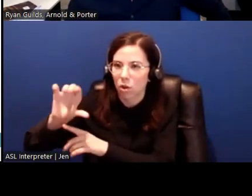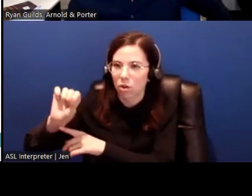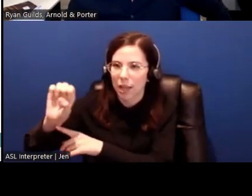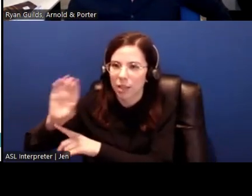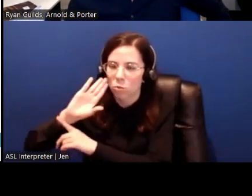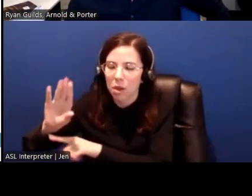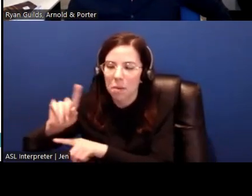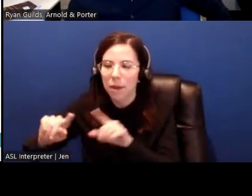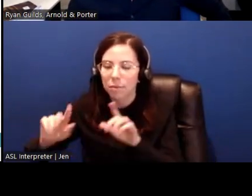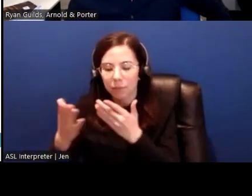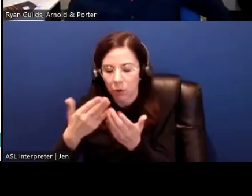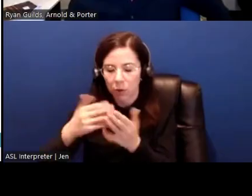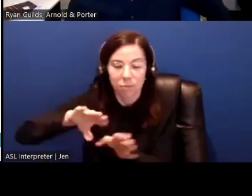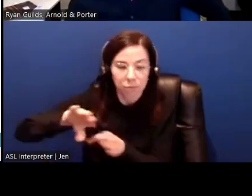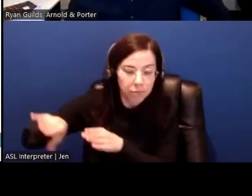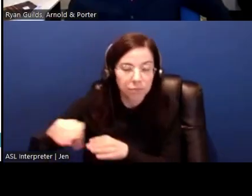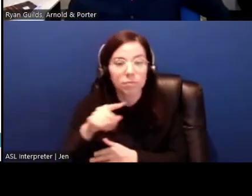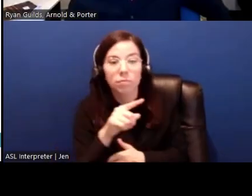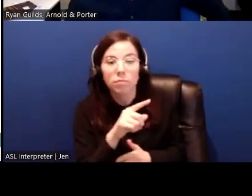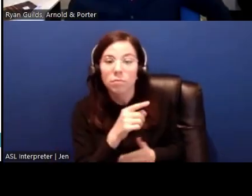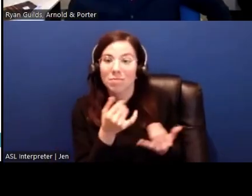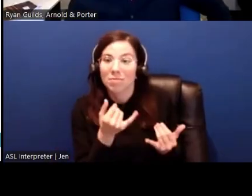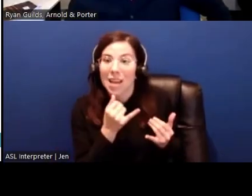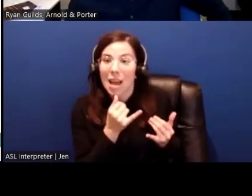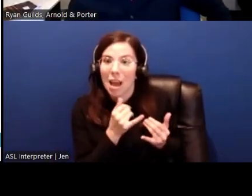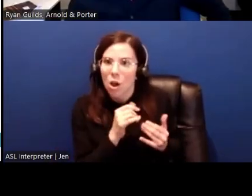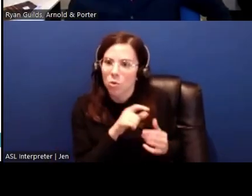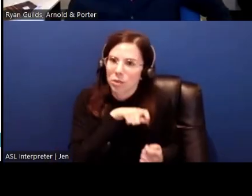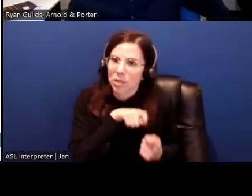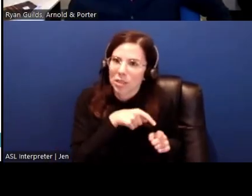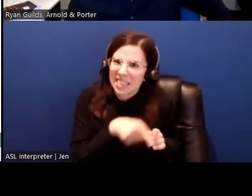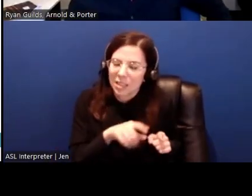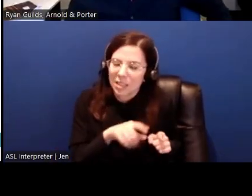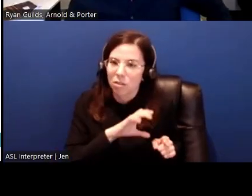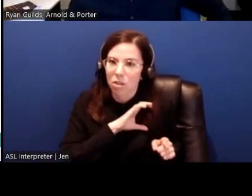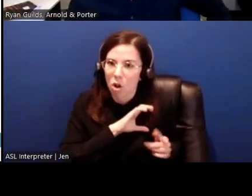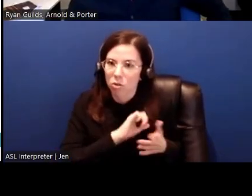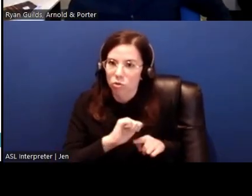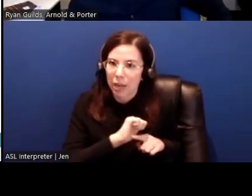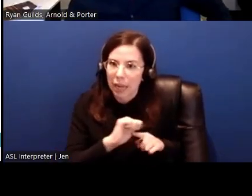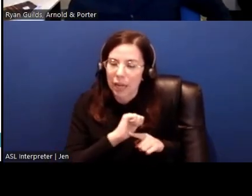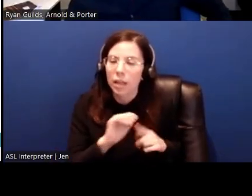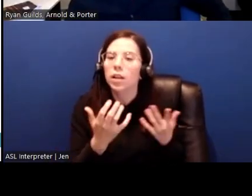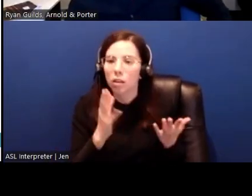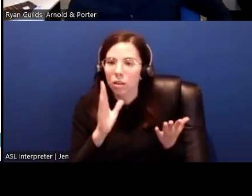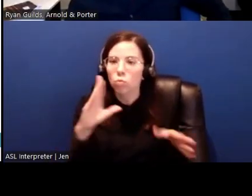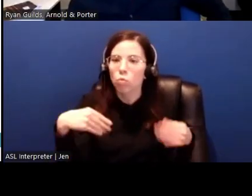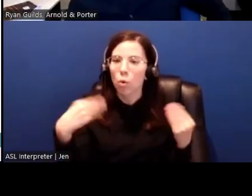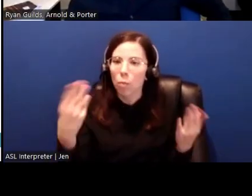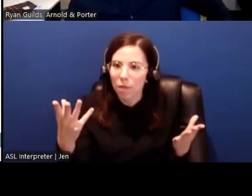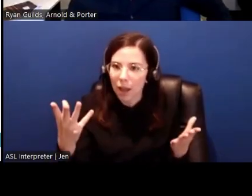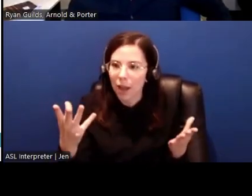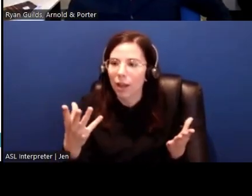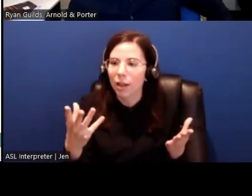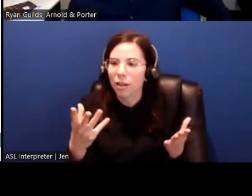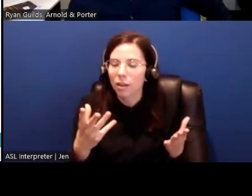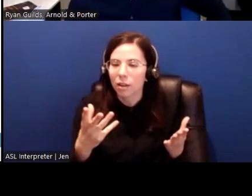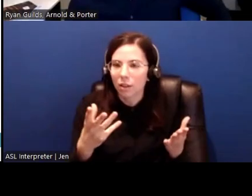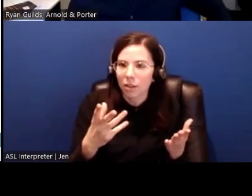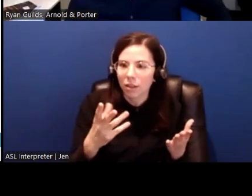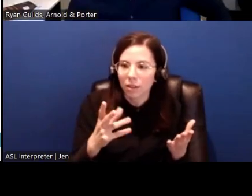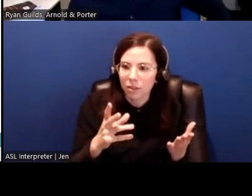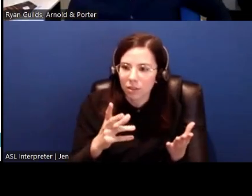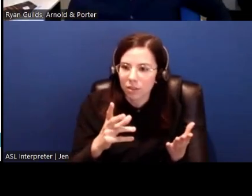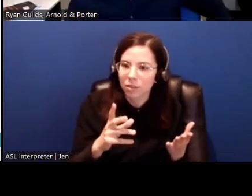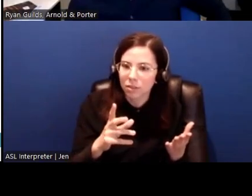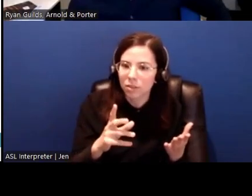the law enforcement that provide the initial investigation. They will record the initial statement of the